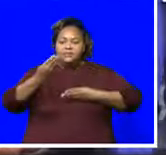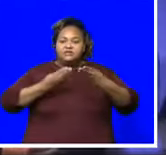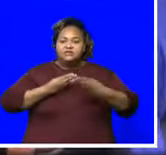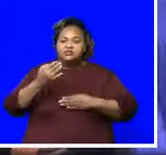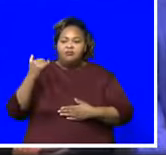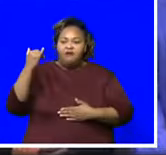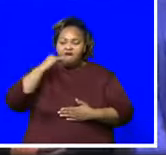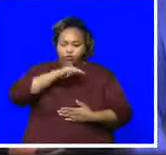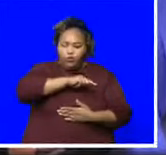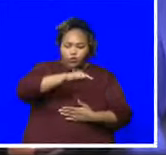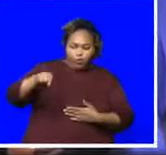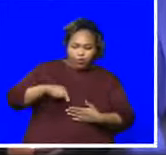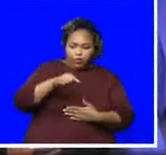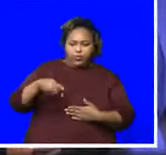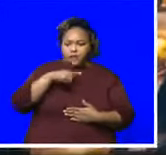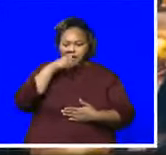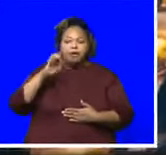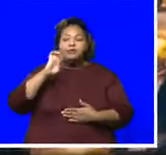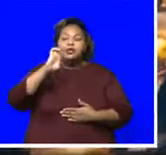Dube, Mbabane.